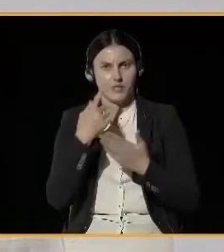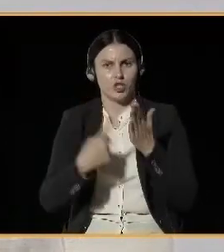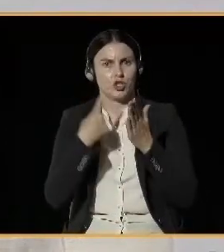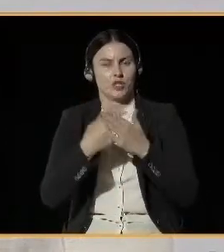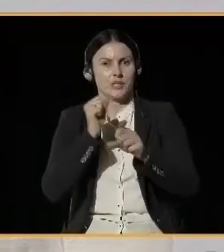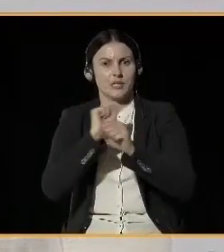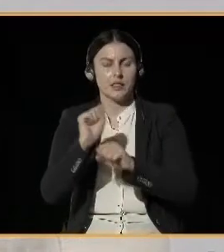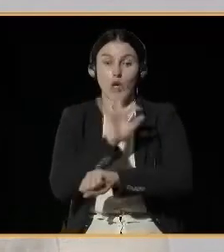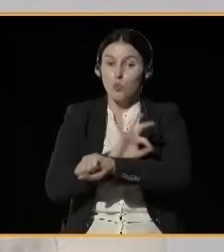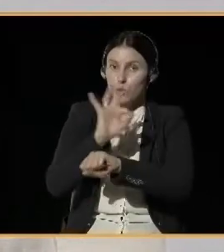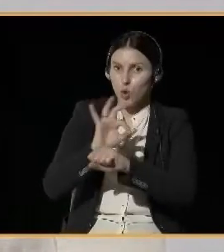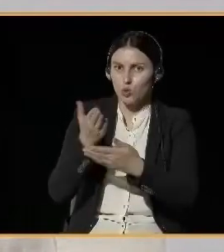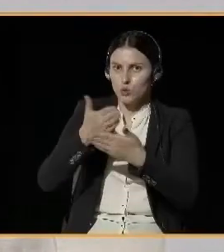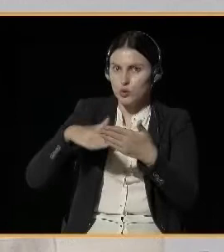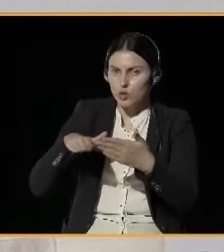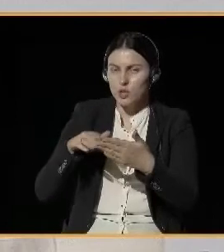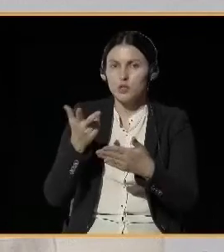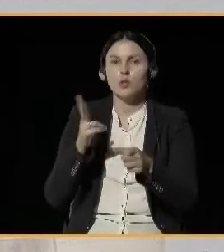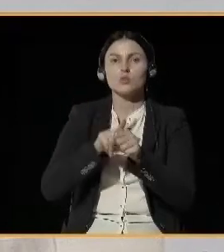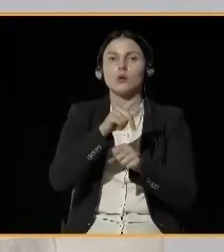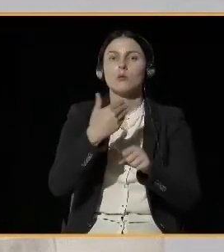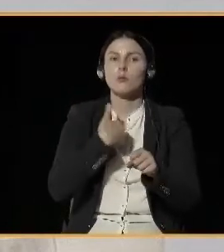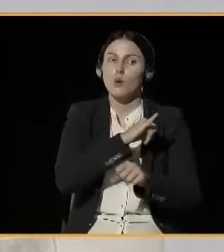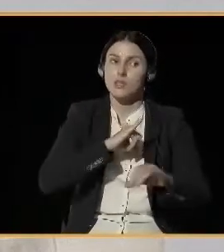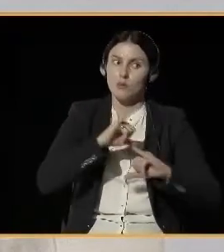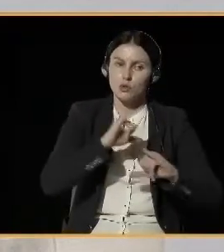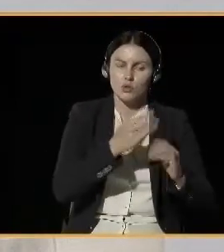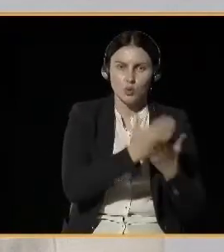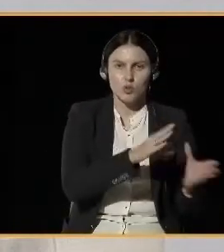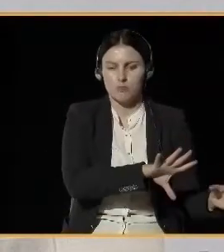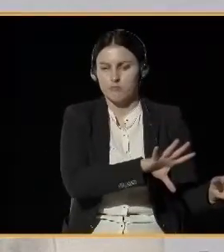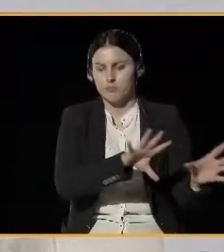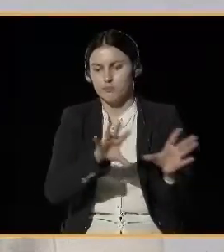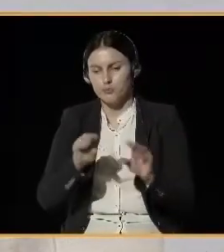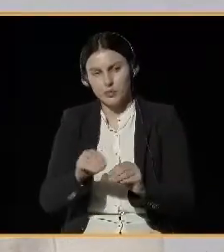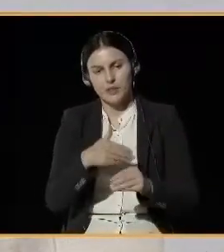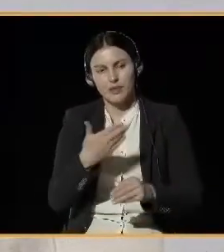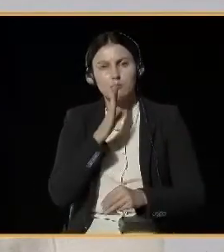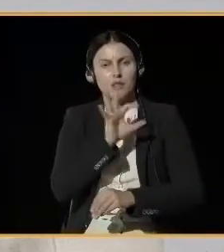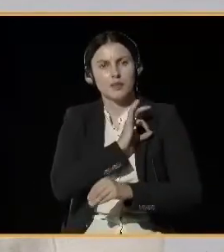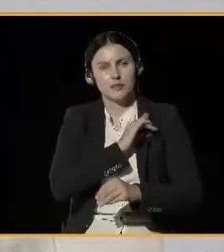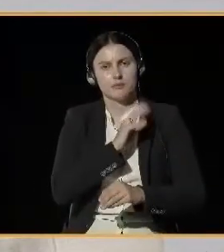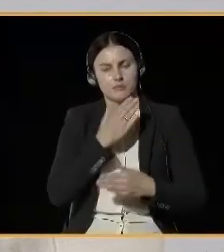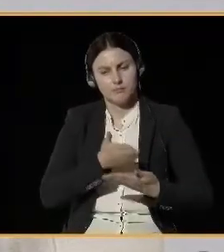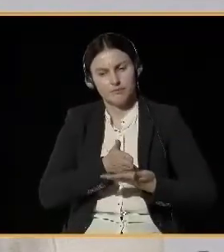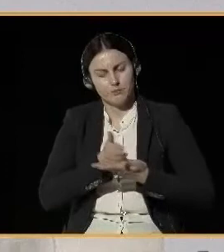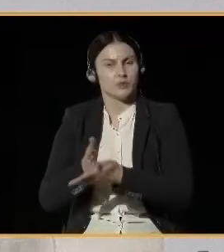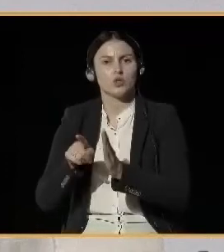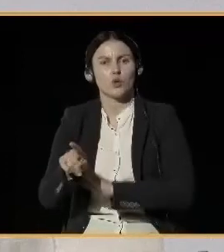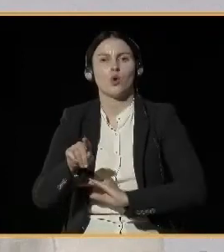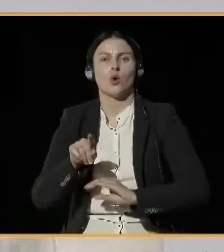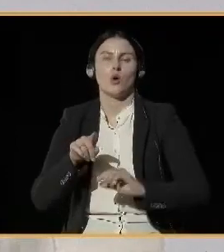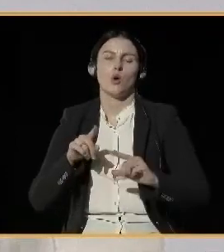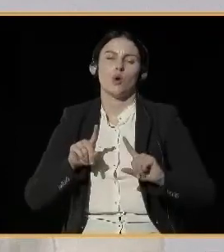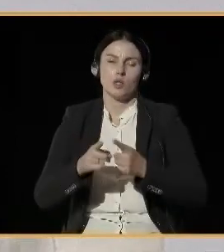but via NGOs. And I'm glad to say that it also takes place in Wrocław. So in other words, this is the delegation of